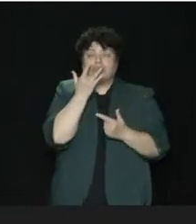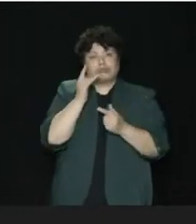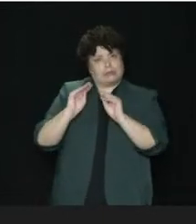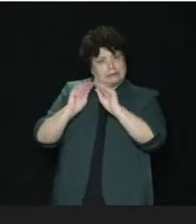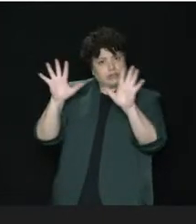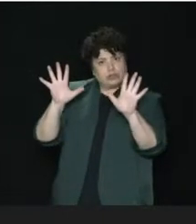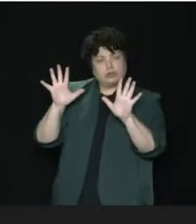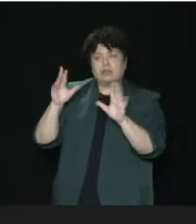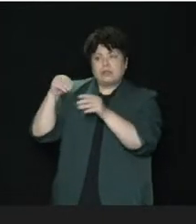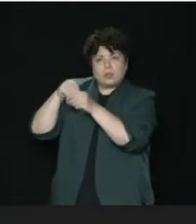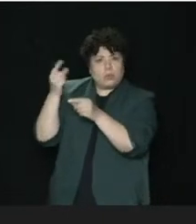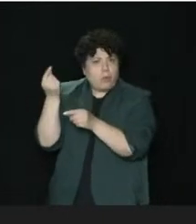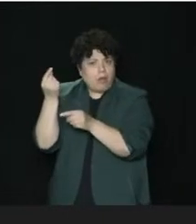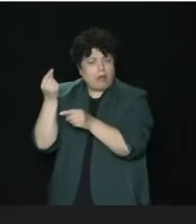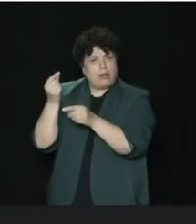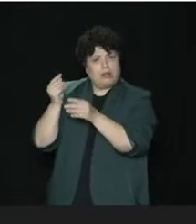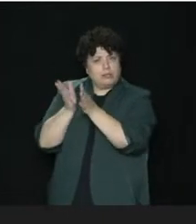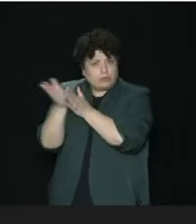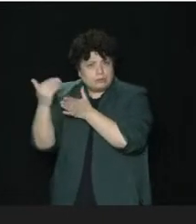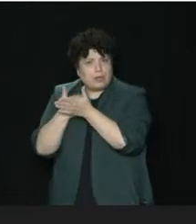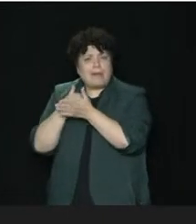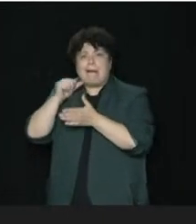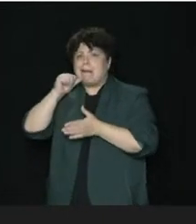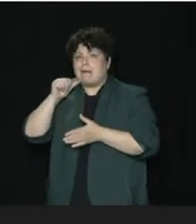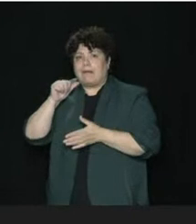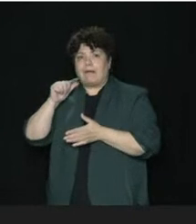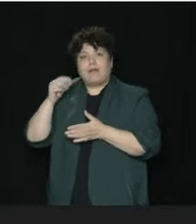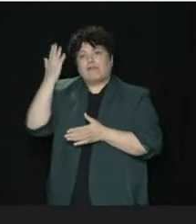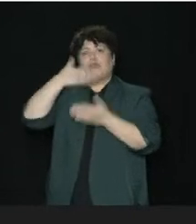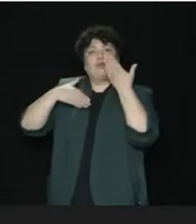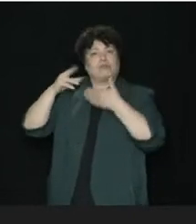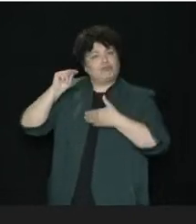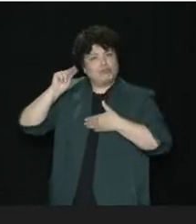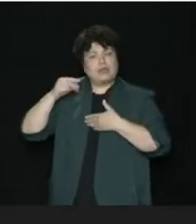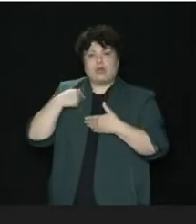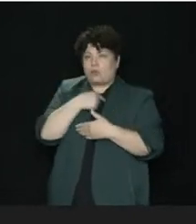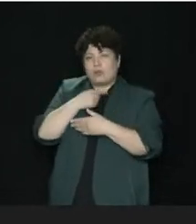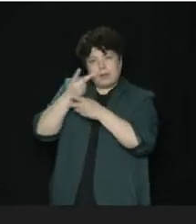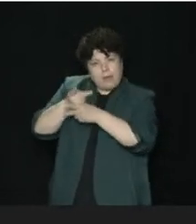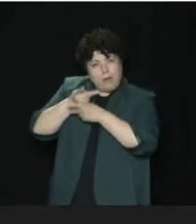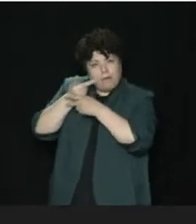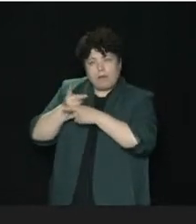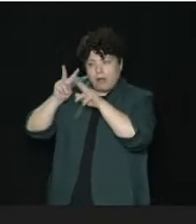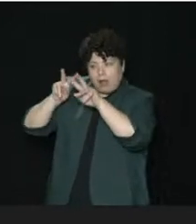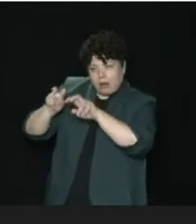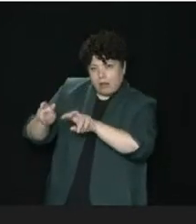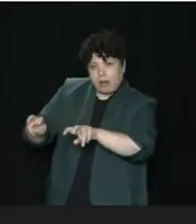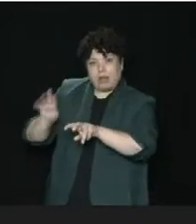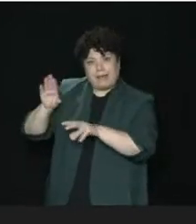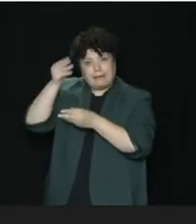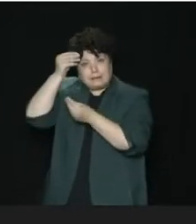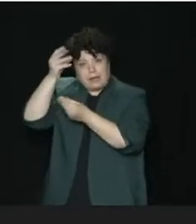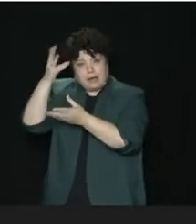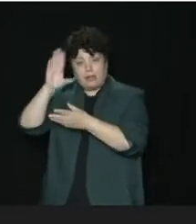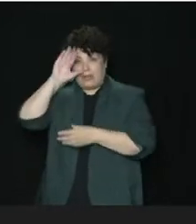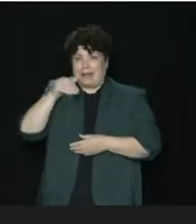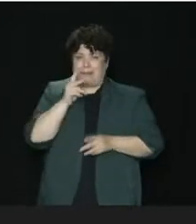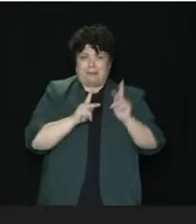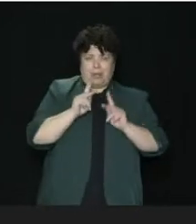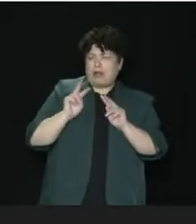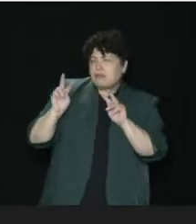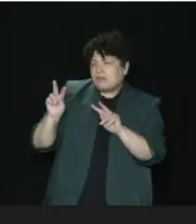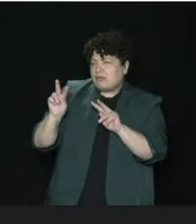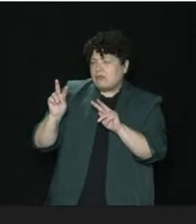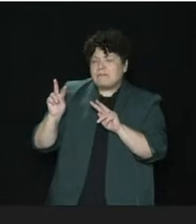is carefully analyzed as we're going along. That doesn't make it easy for people to understand, but I think